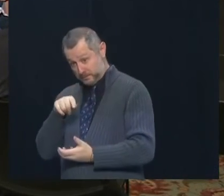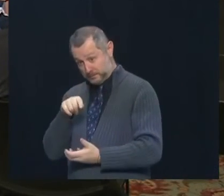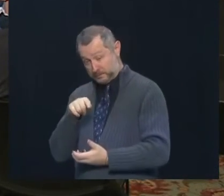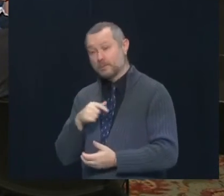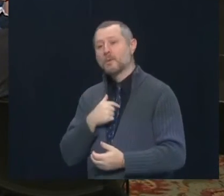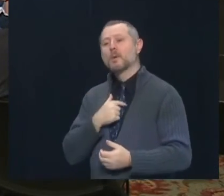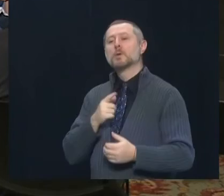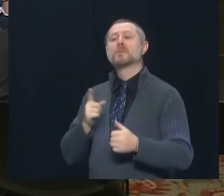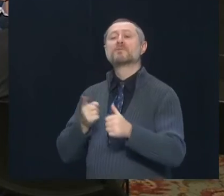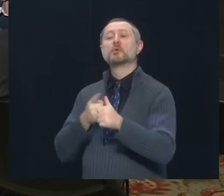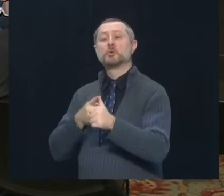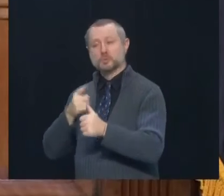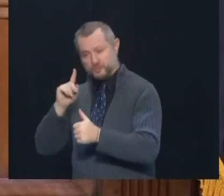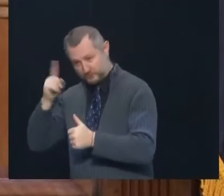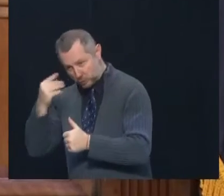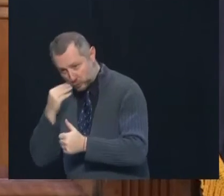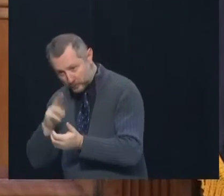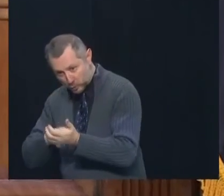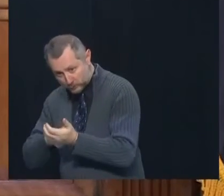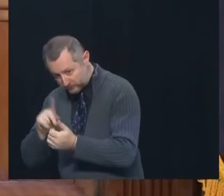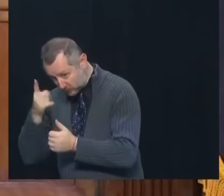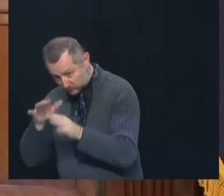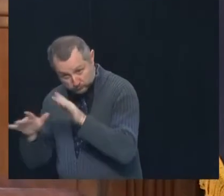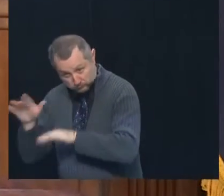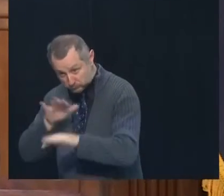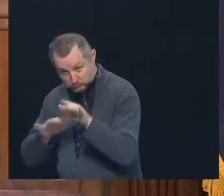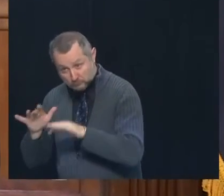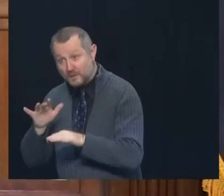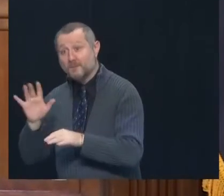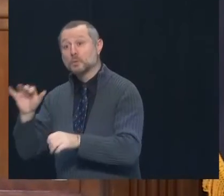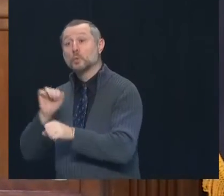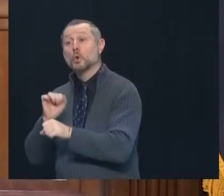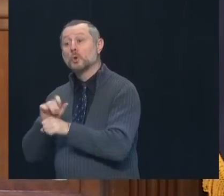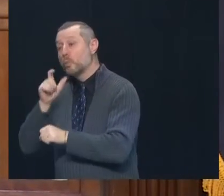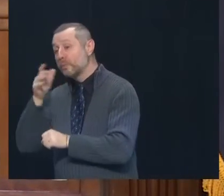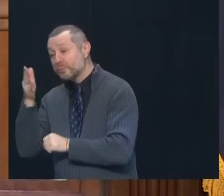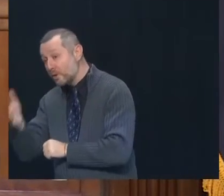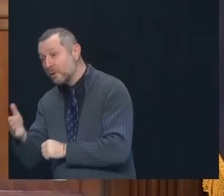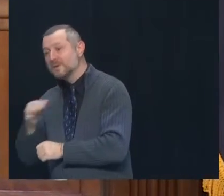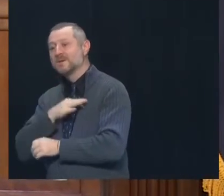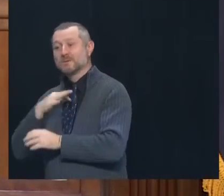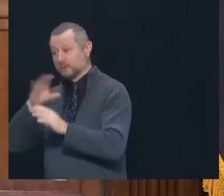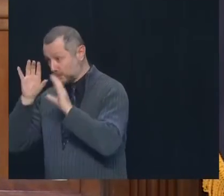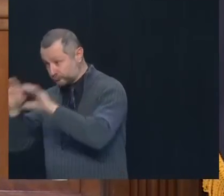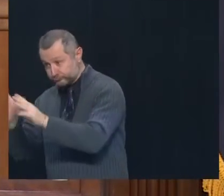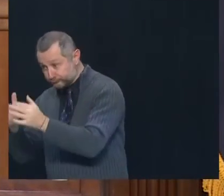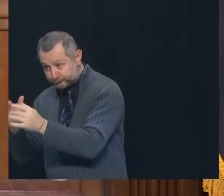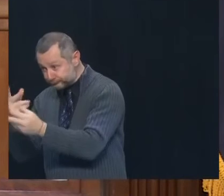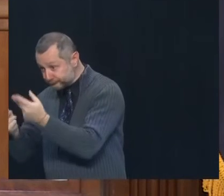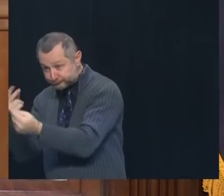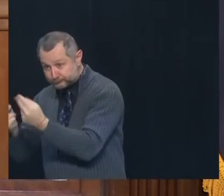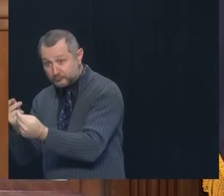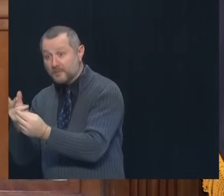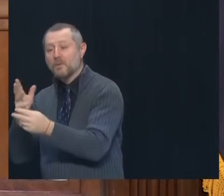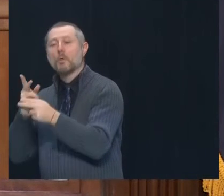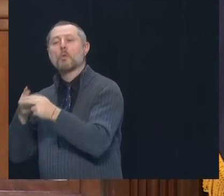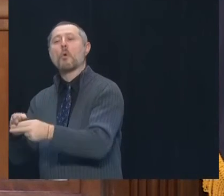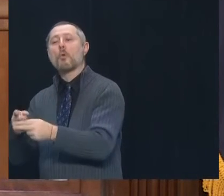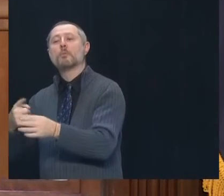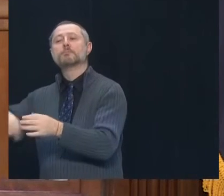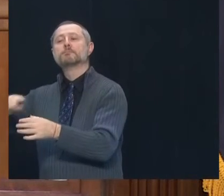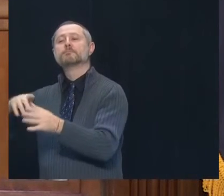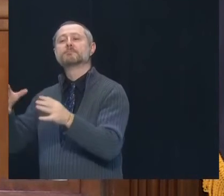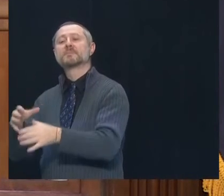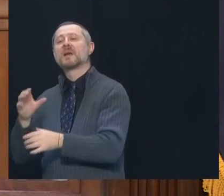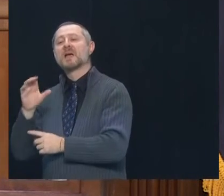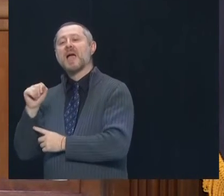and nursing home workers. There's also a tranche of congregate care facilities,